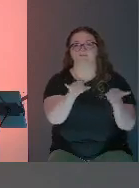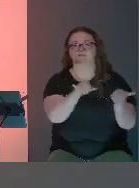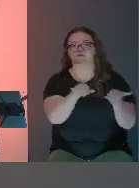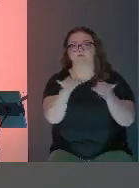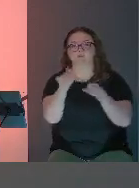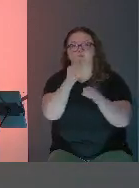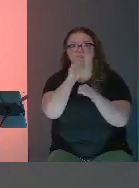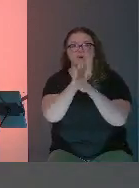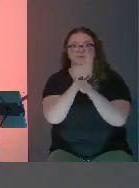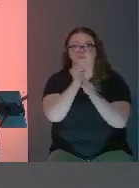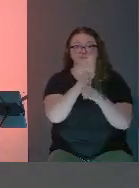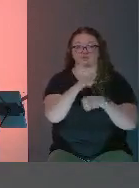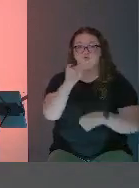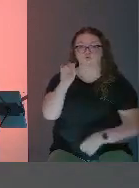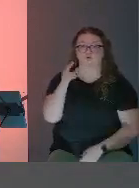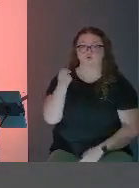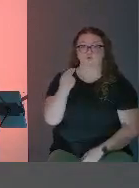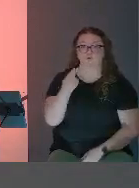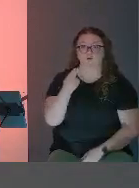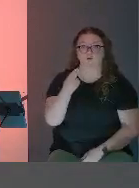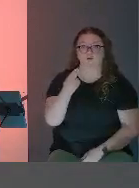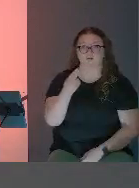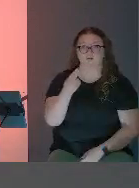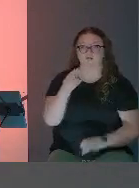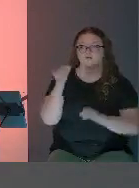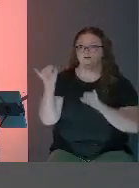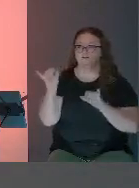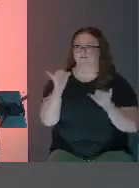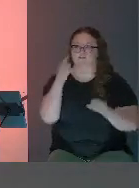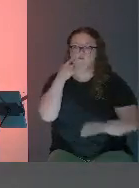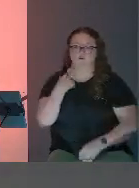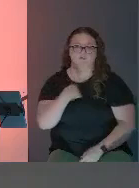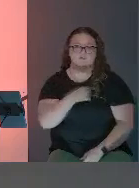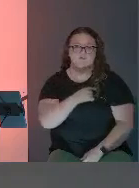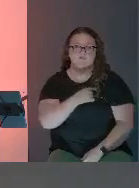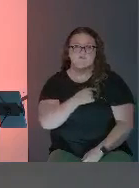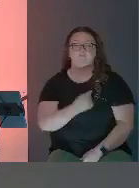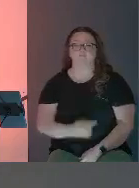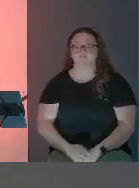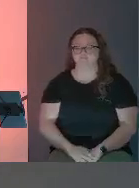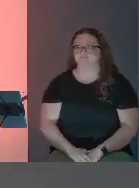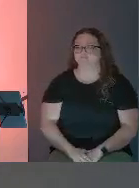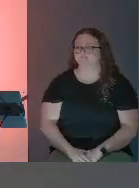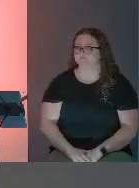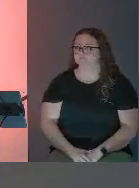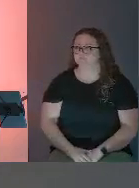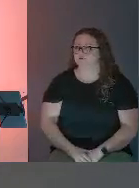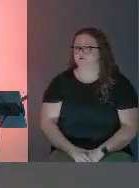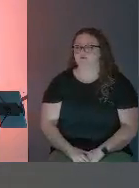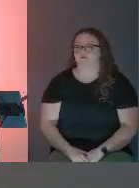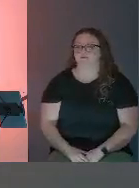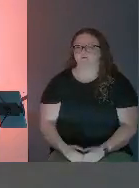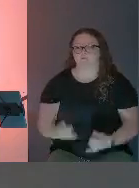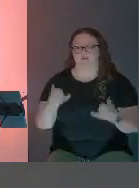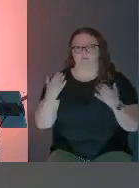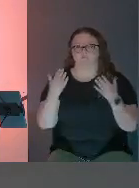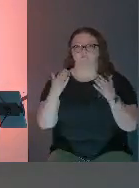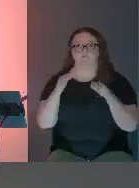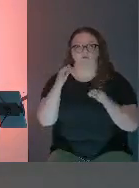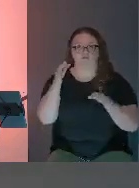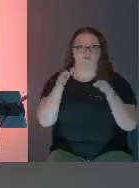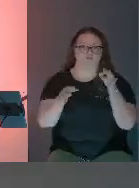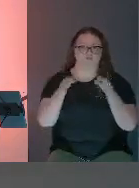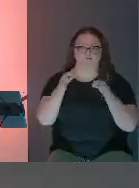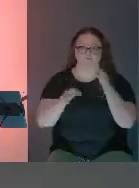Joshua, he's making to you and to me. And here we are in the book of Judges,